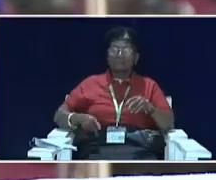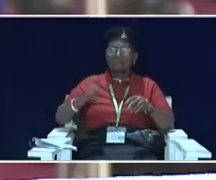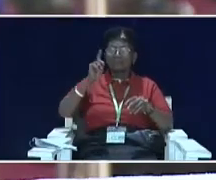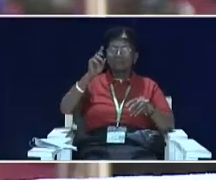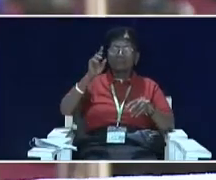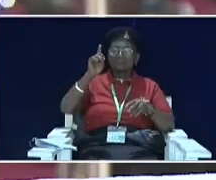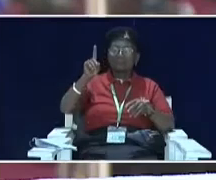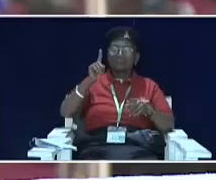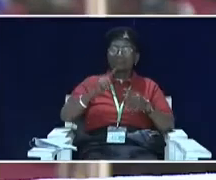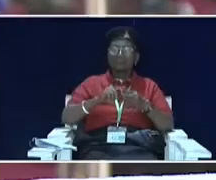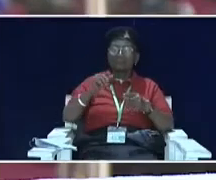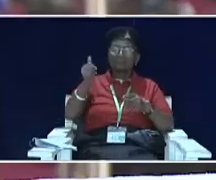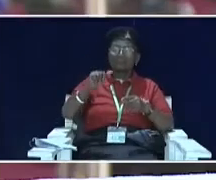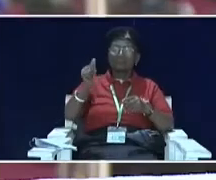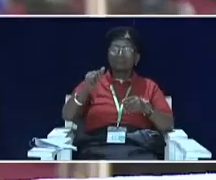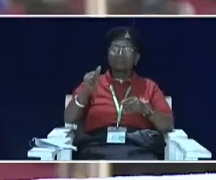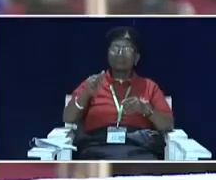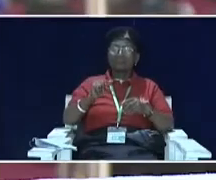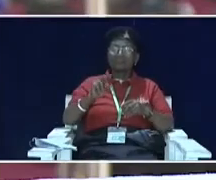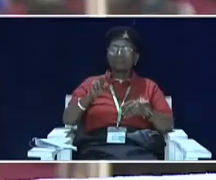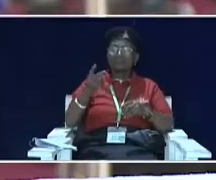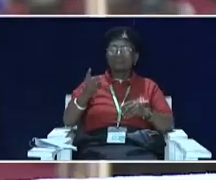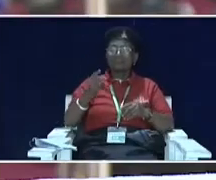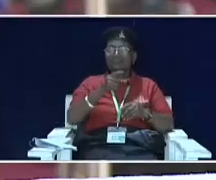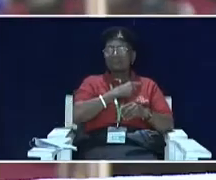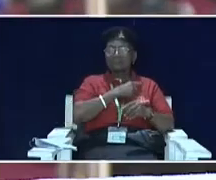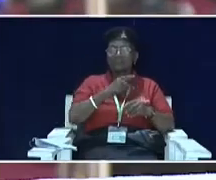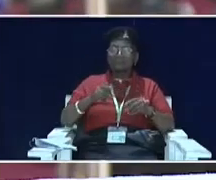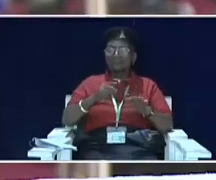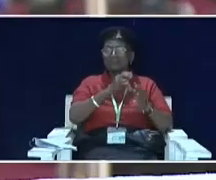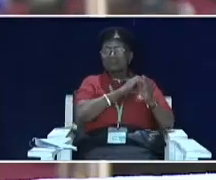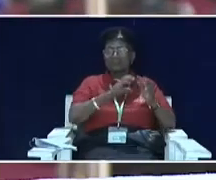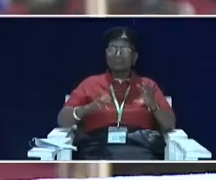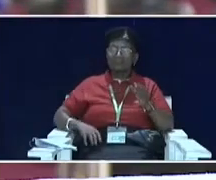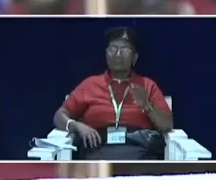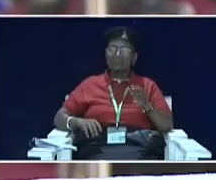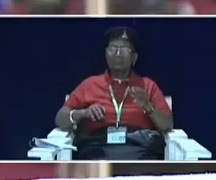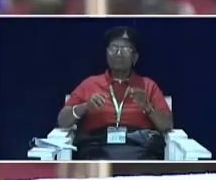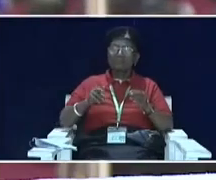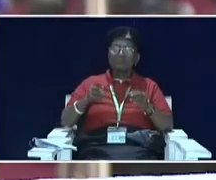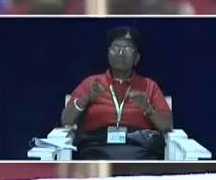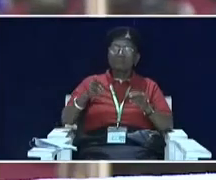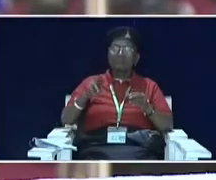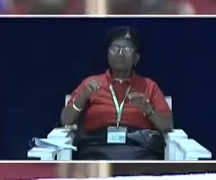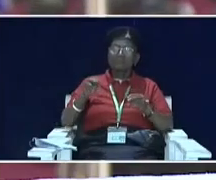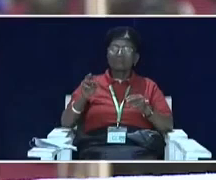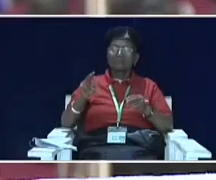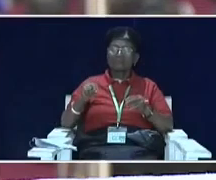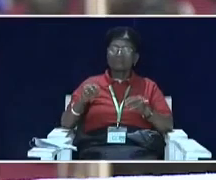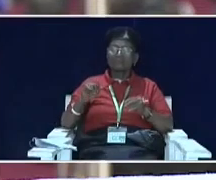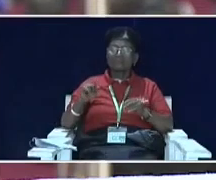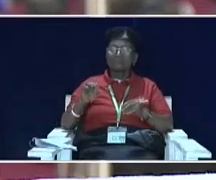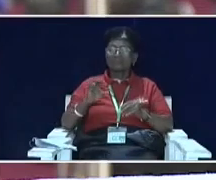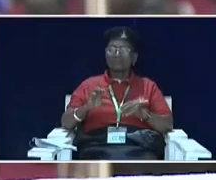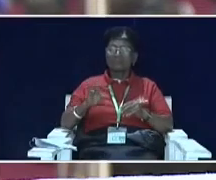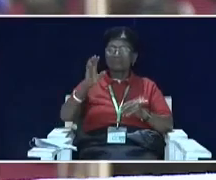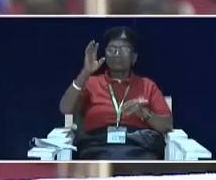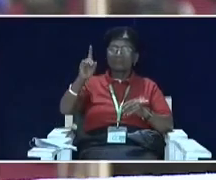2 Chronicles chapter 7, verse 1. 2 Chronicles 7, verse 1.